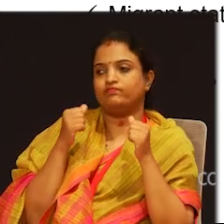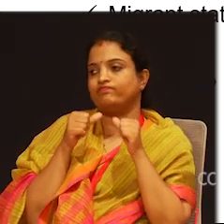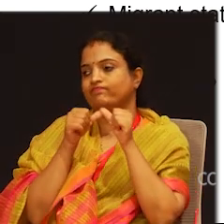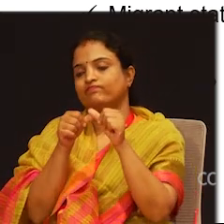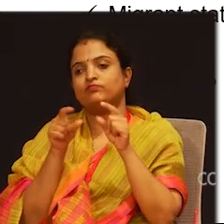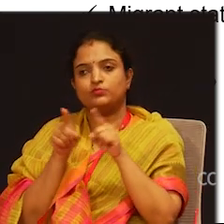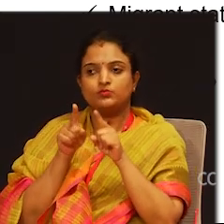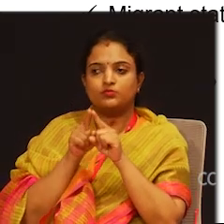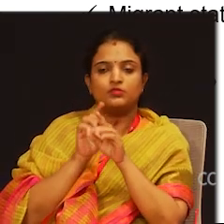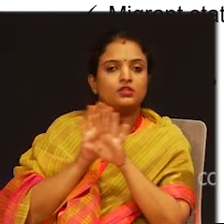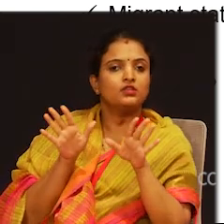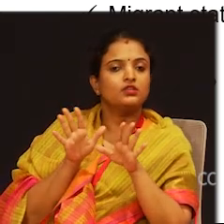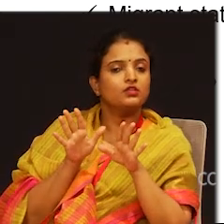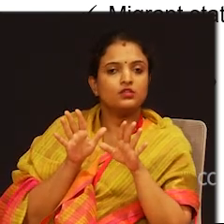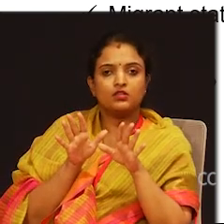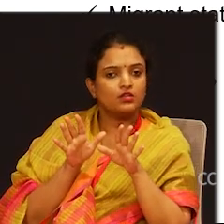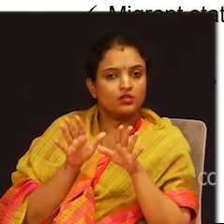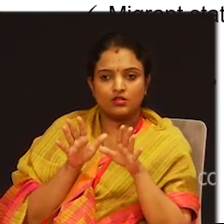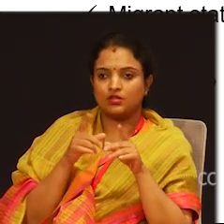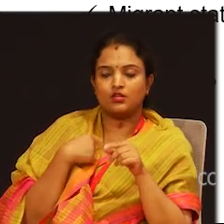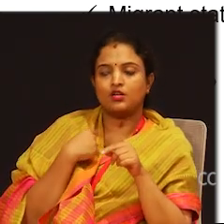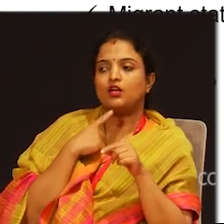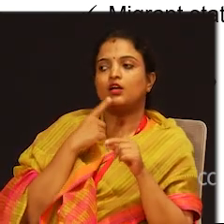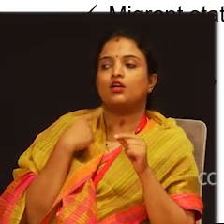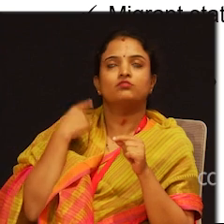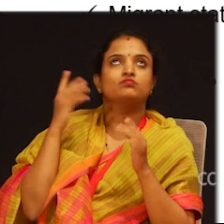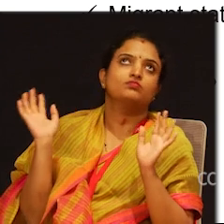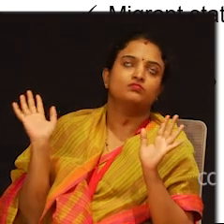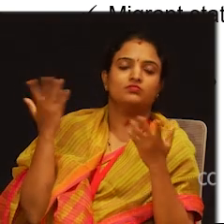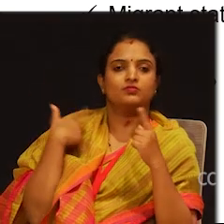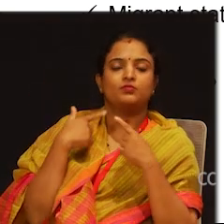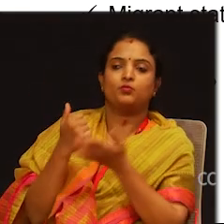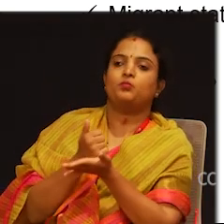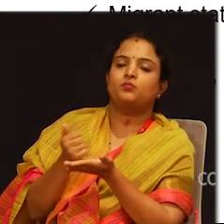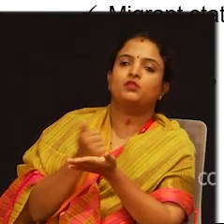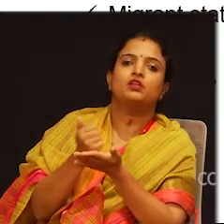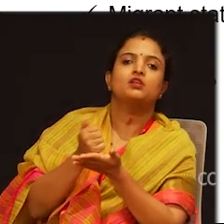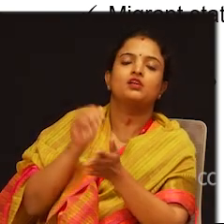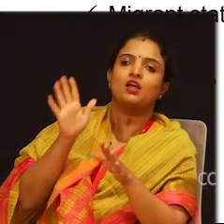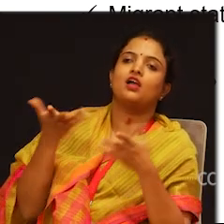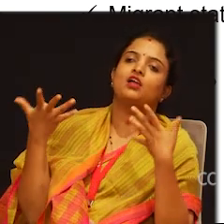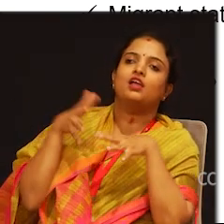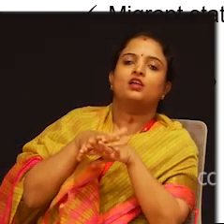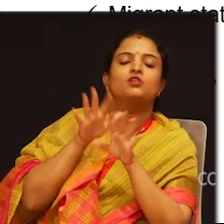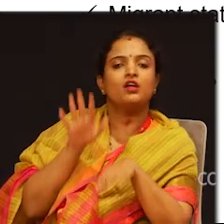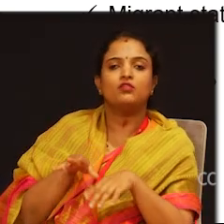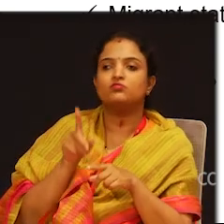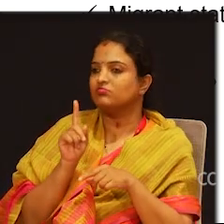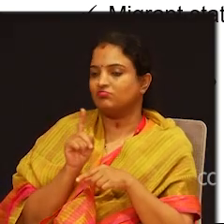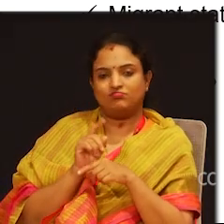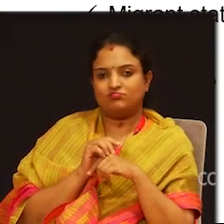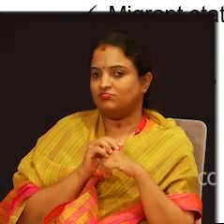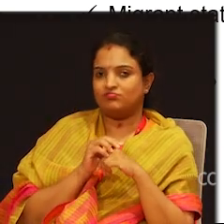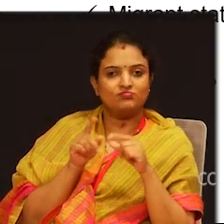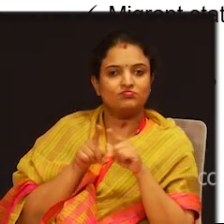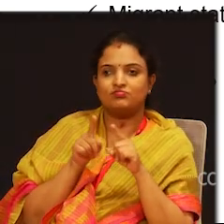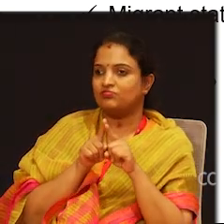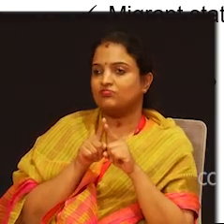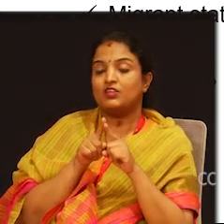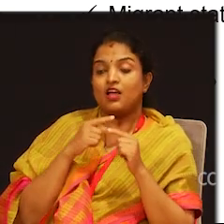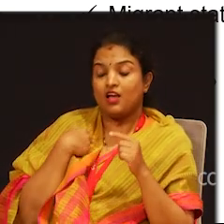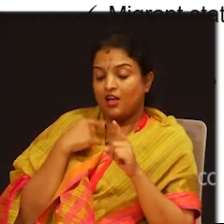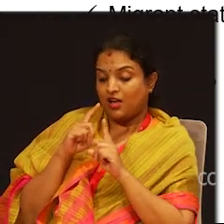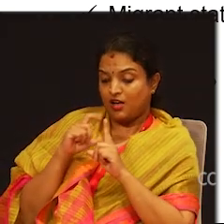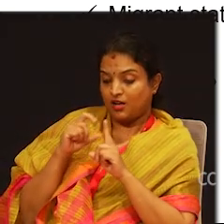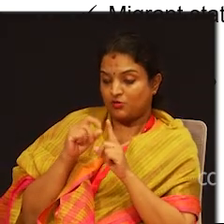inclusive education on it. And we told ourselves we are practicing inclusive education. Unfortunately, we have to reflect on